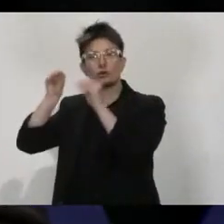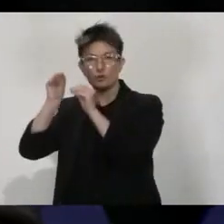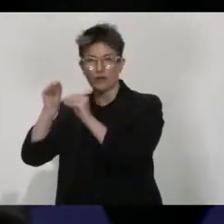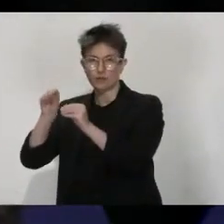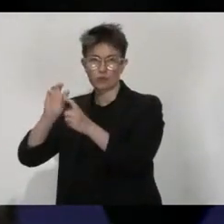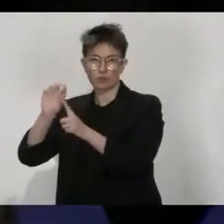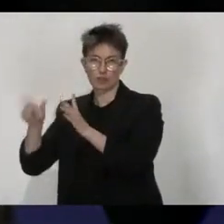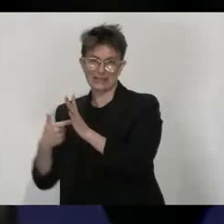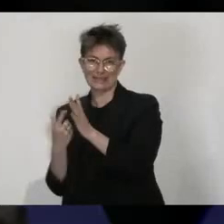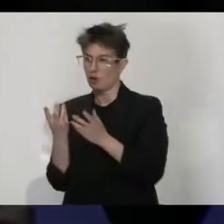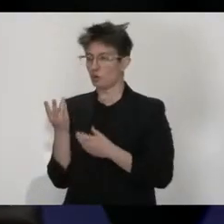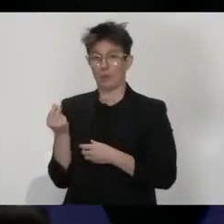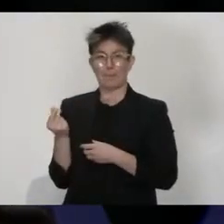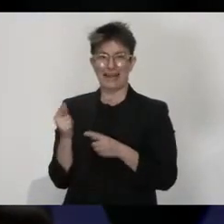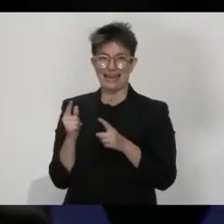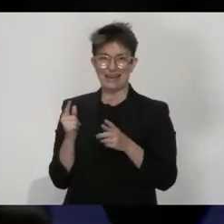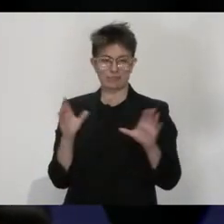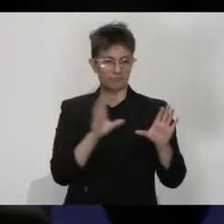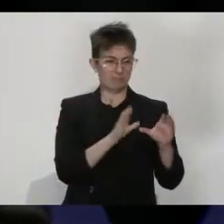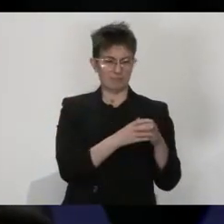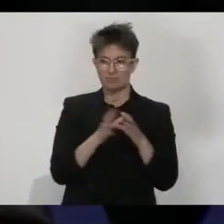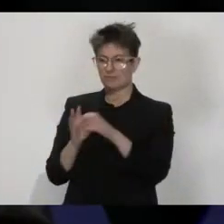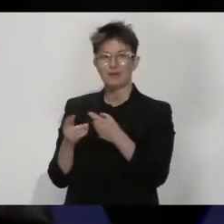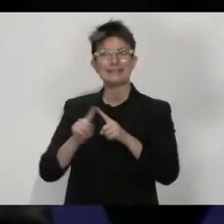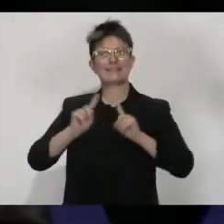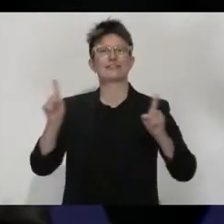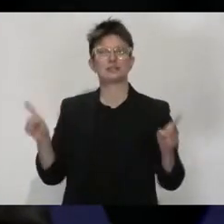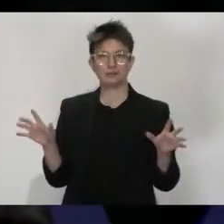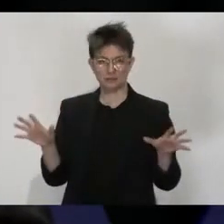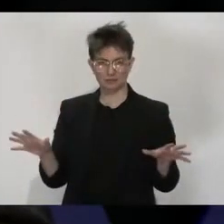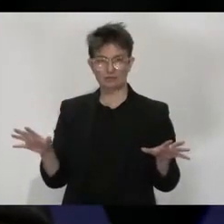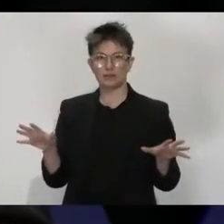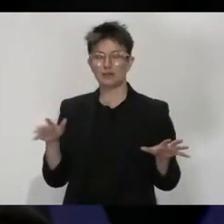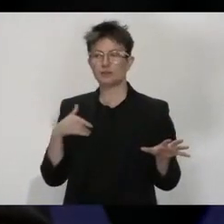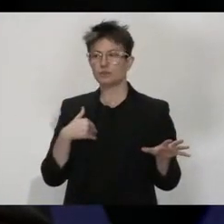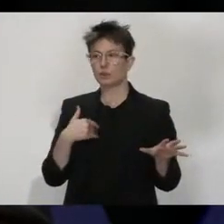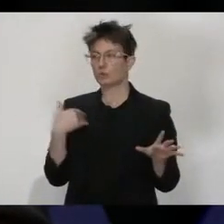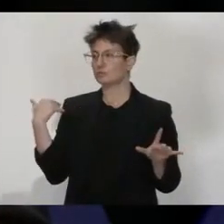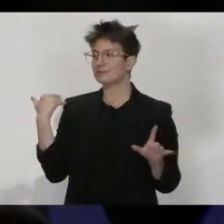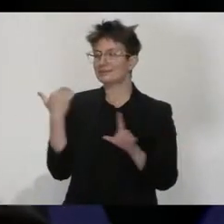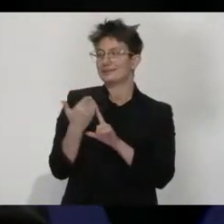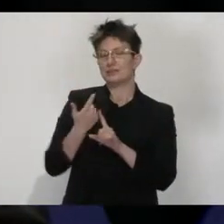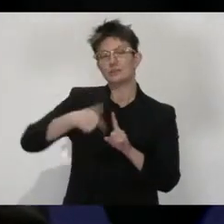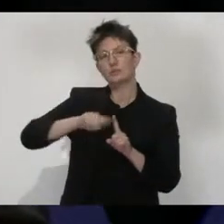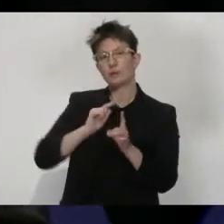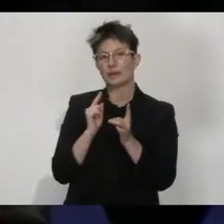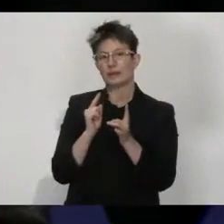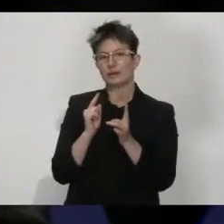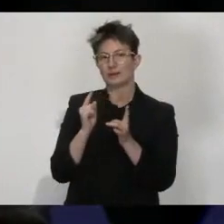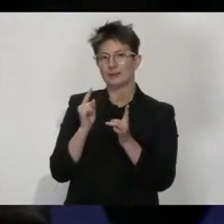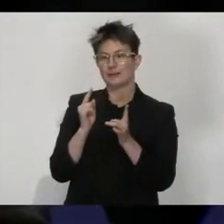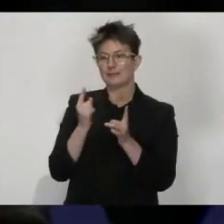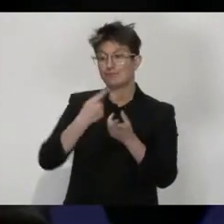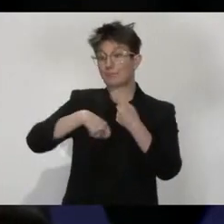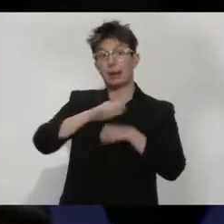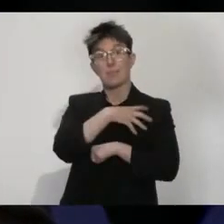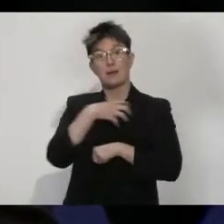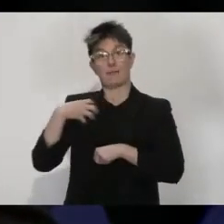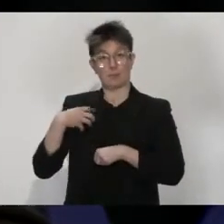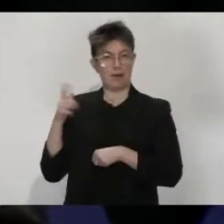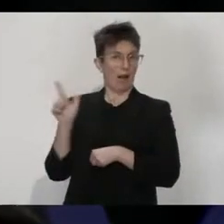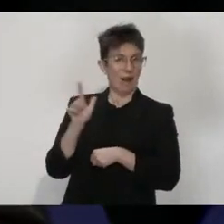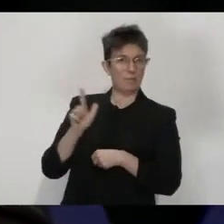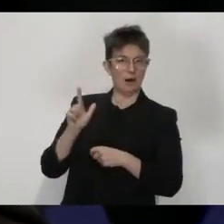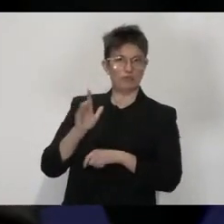in the Taranaki region, since we came into government, around $110 million has been spent on schools in